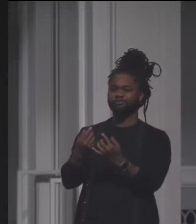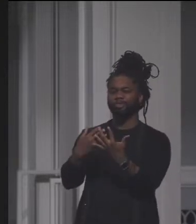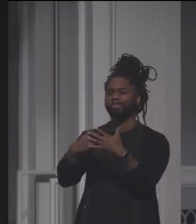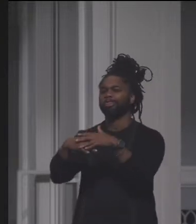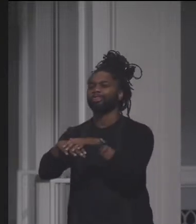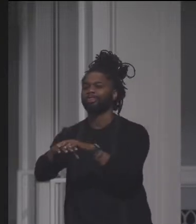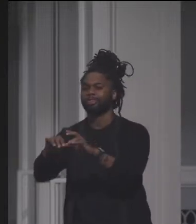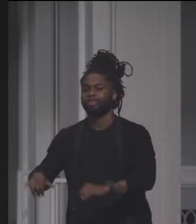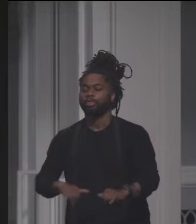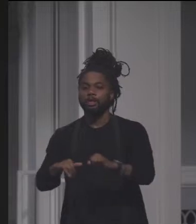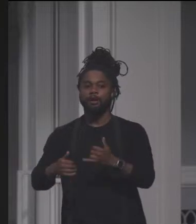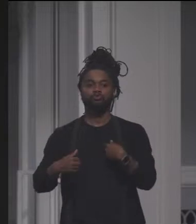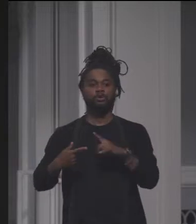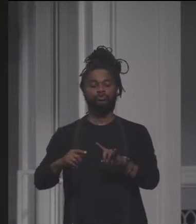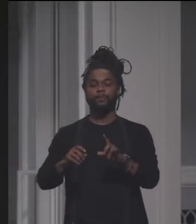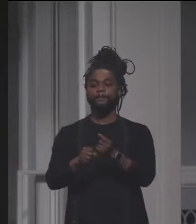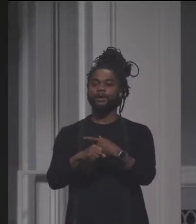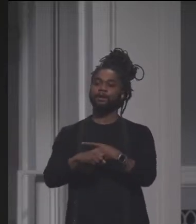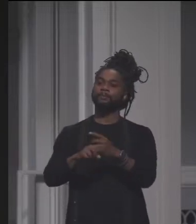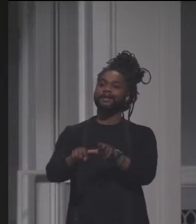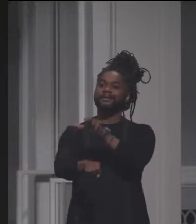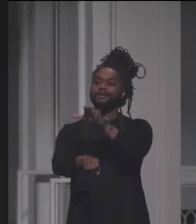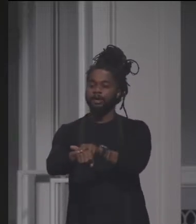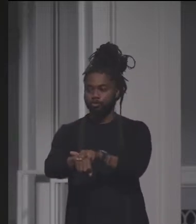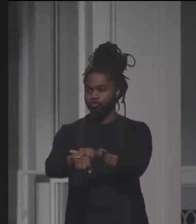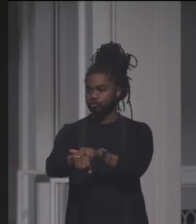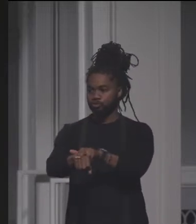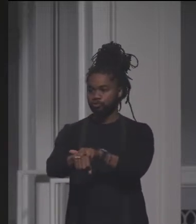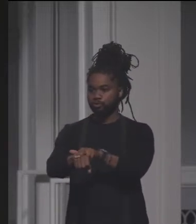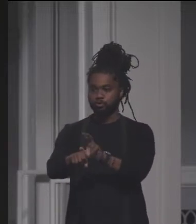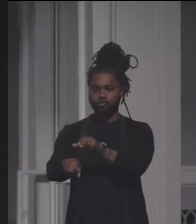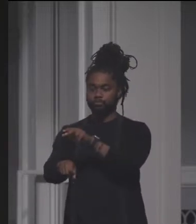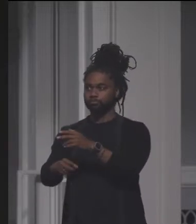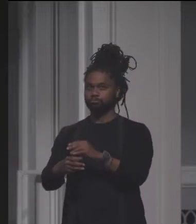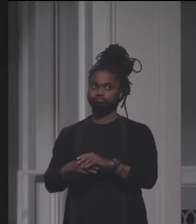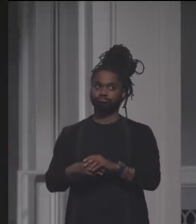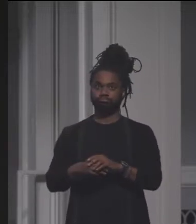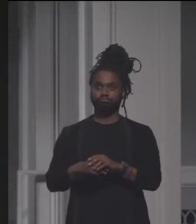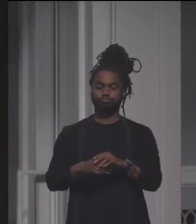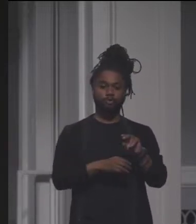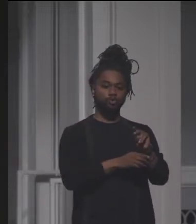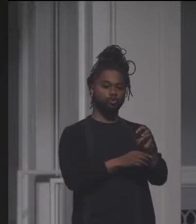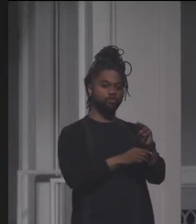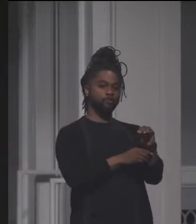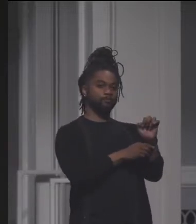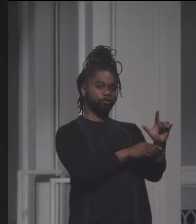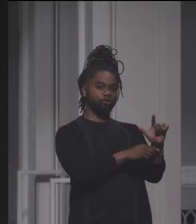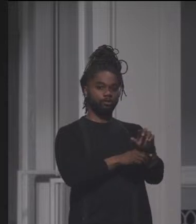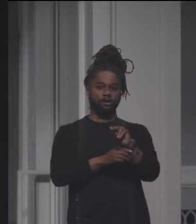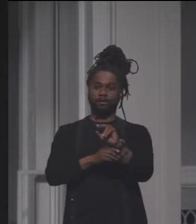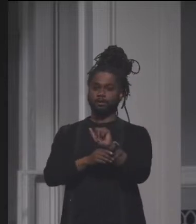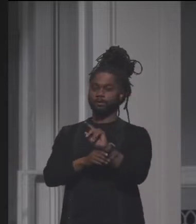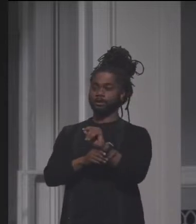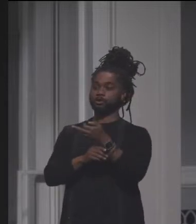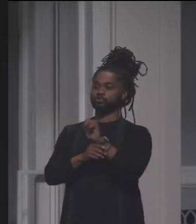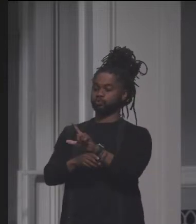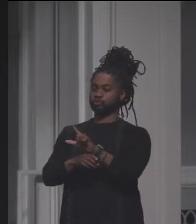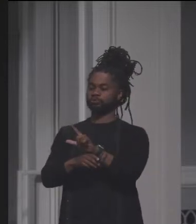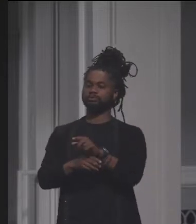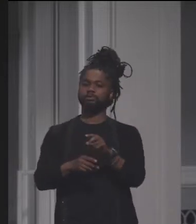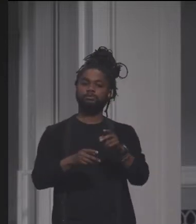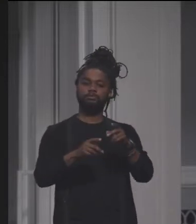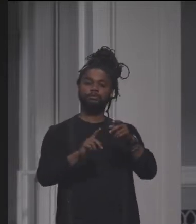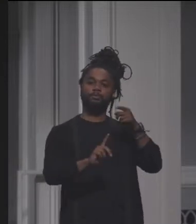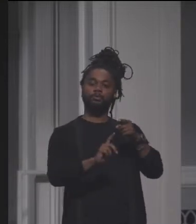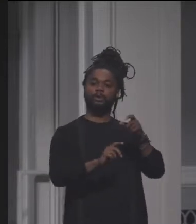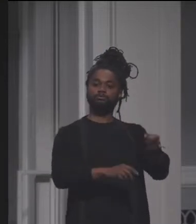same. I'm naturalizing. So it comes back to that putting people in